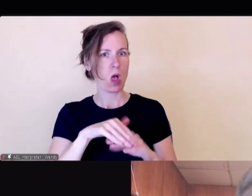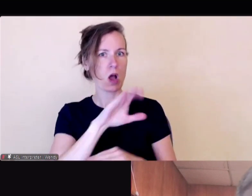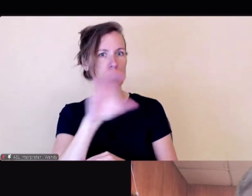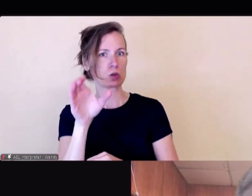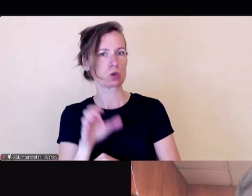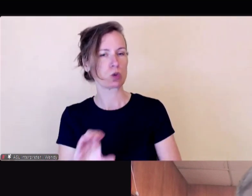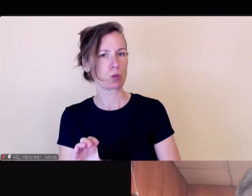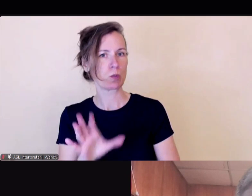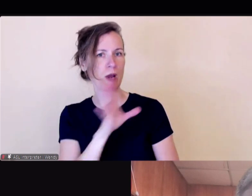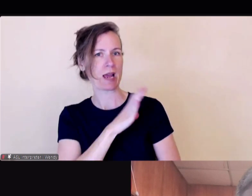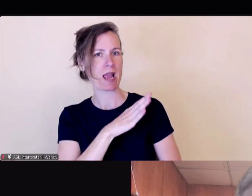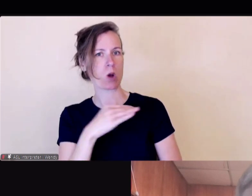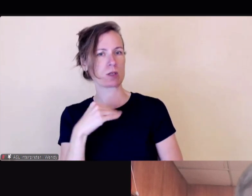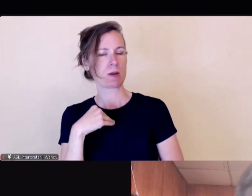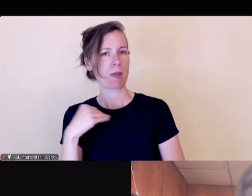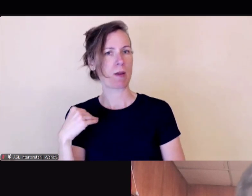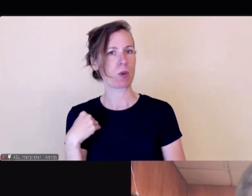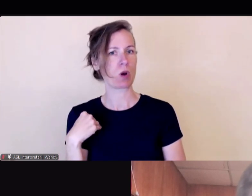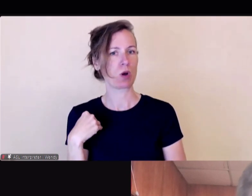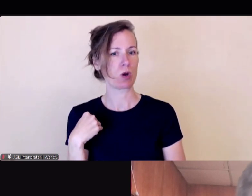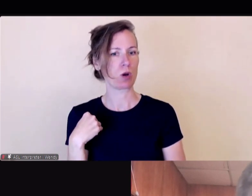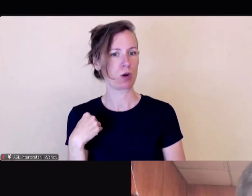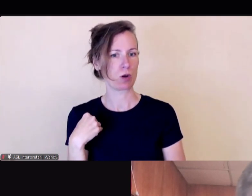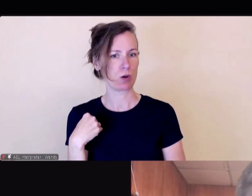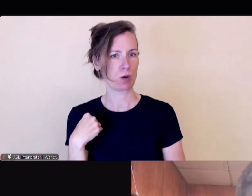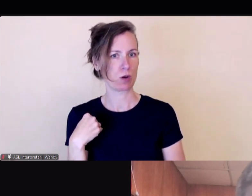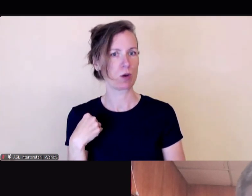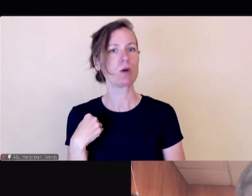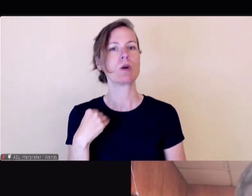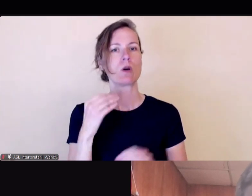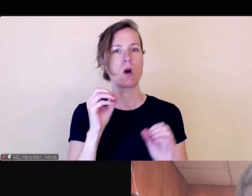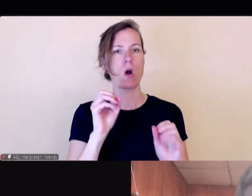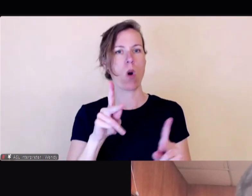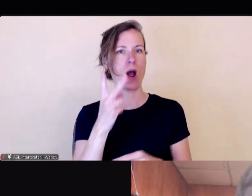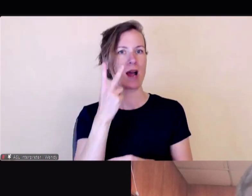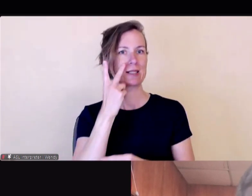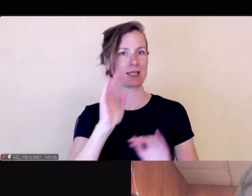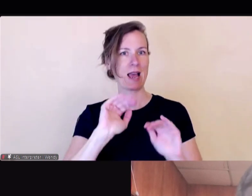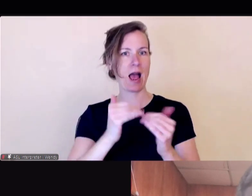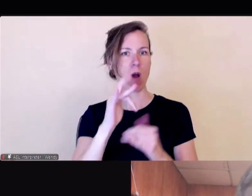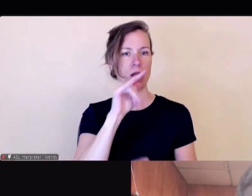Council member, okay. Let's see how that is. How's that?